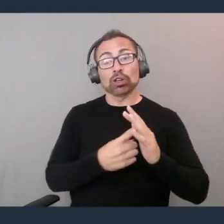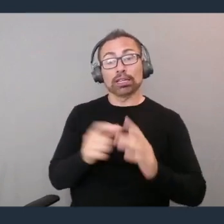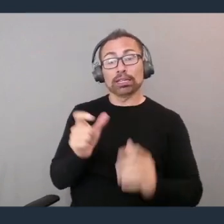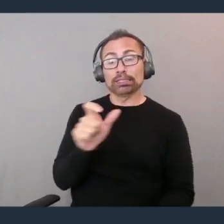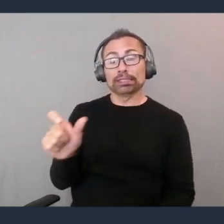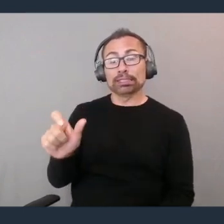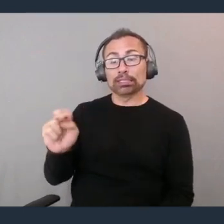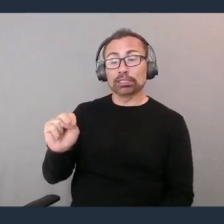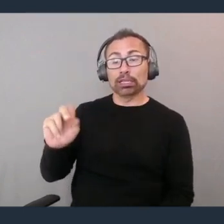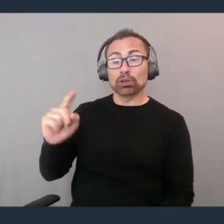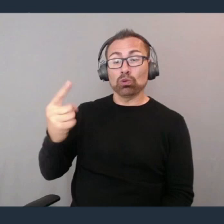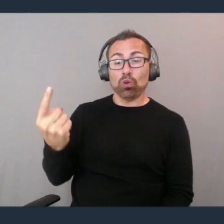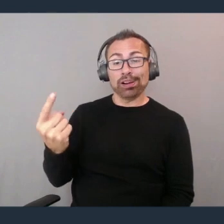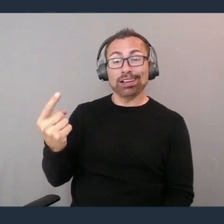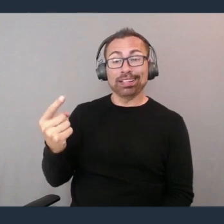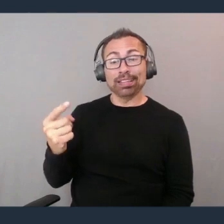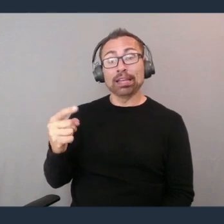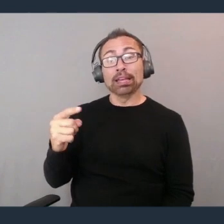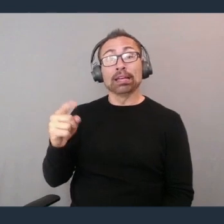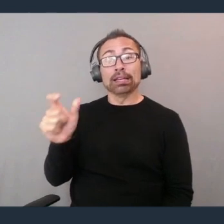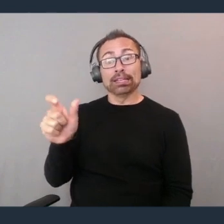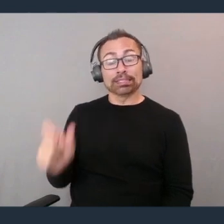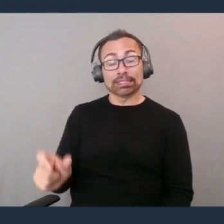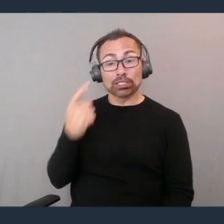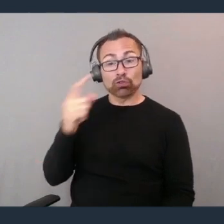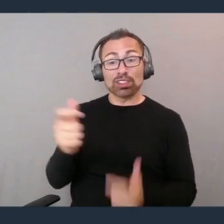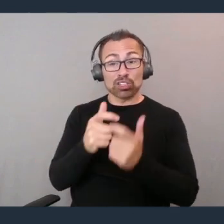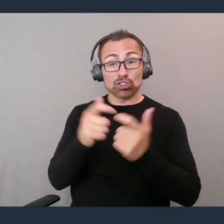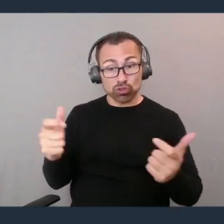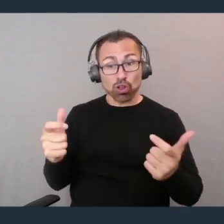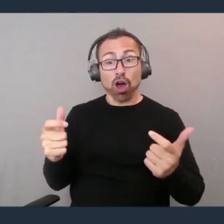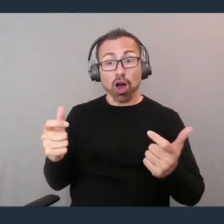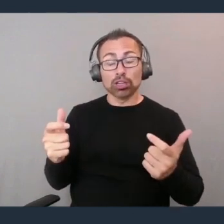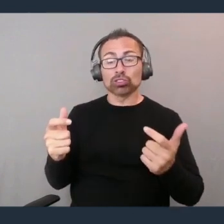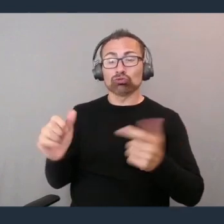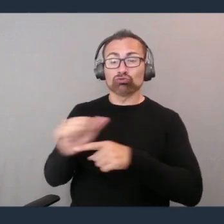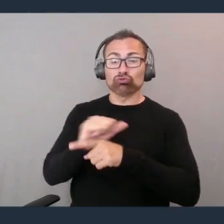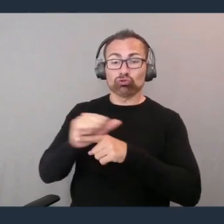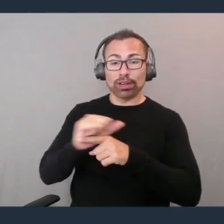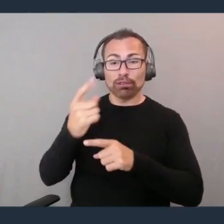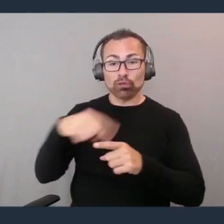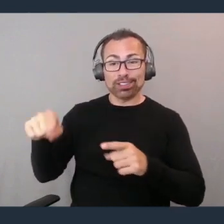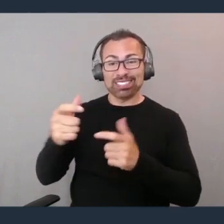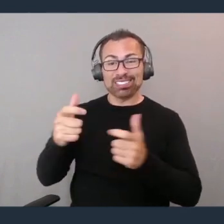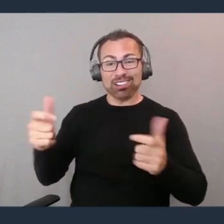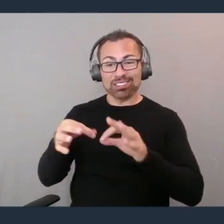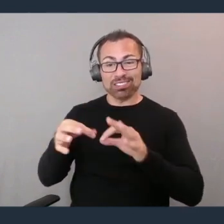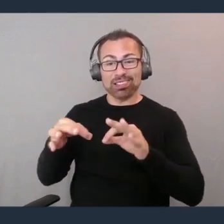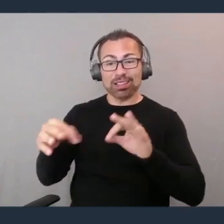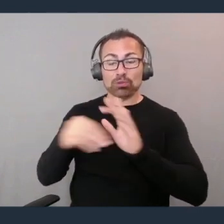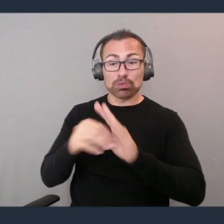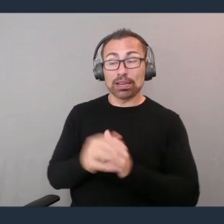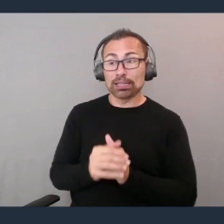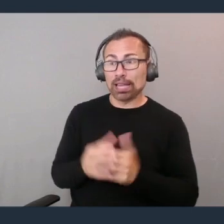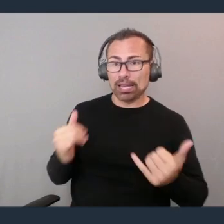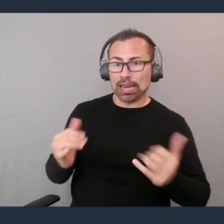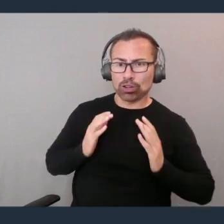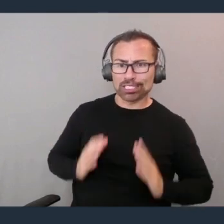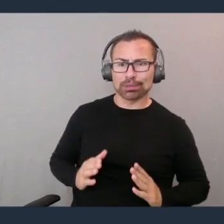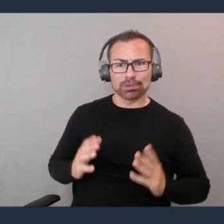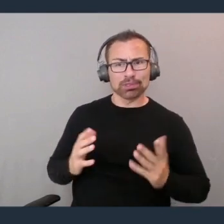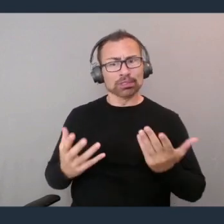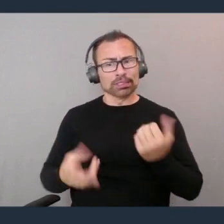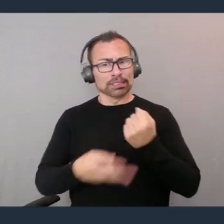for these large scale-out training of these large language models. And those we're seeing customers save up to 50%